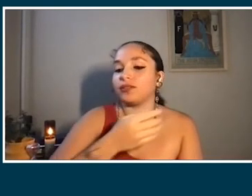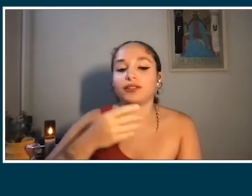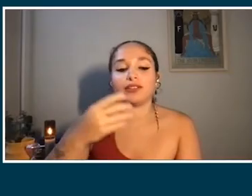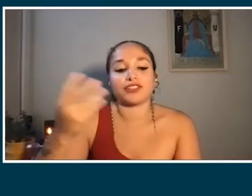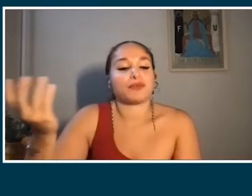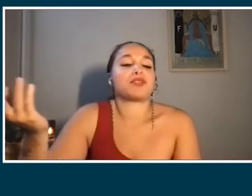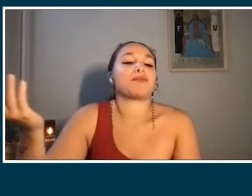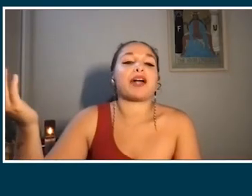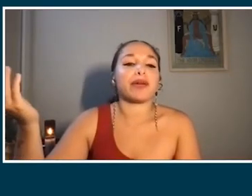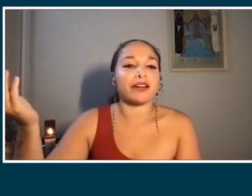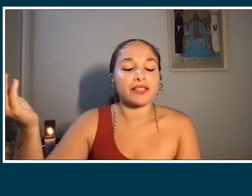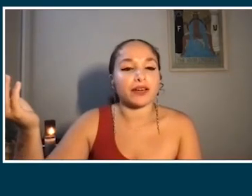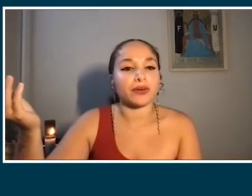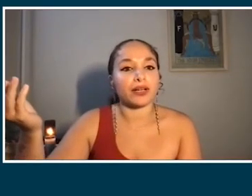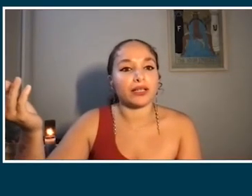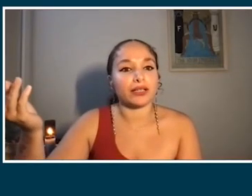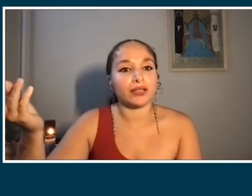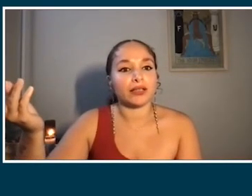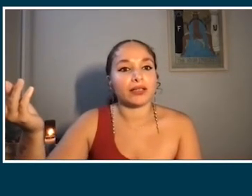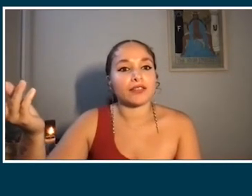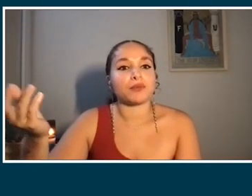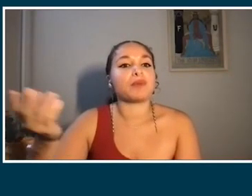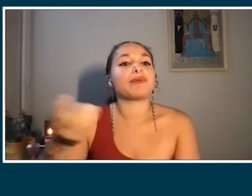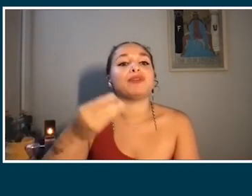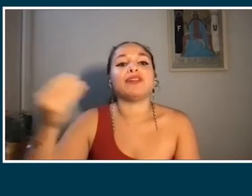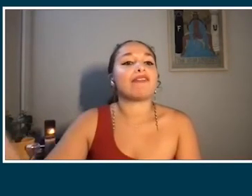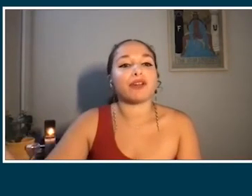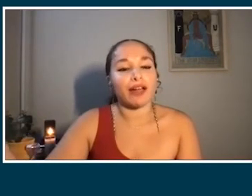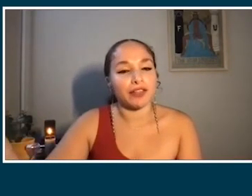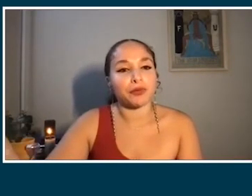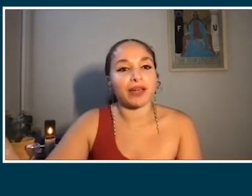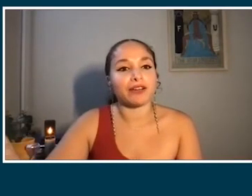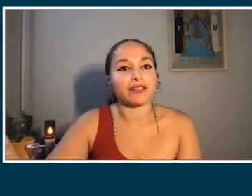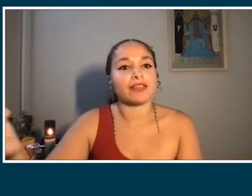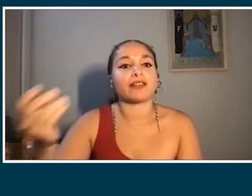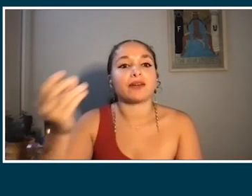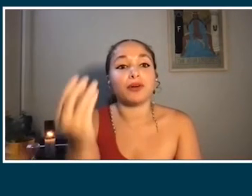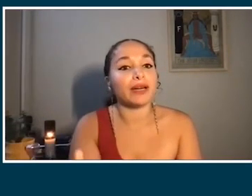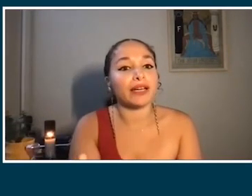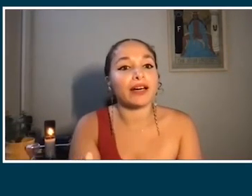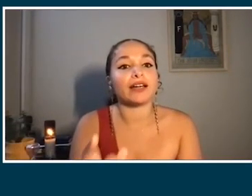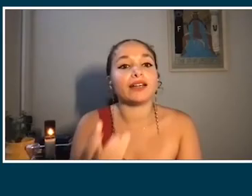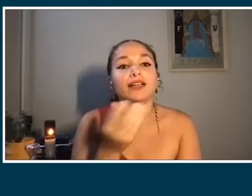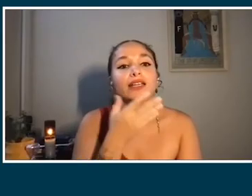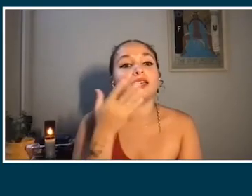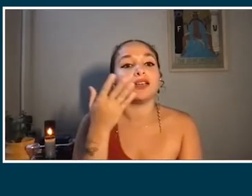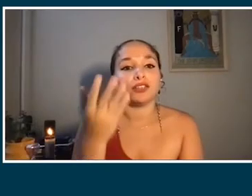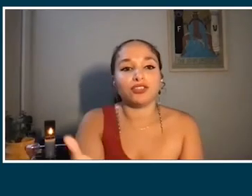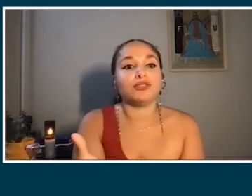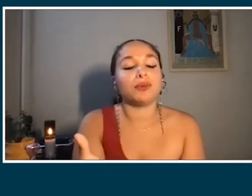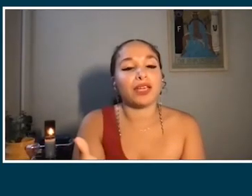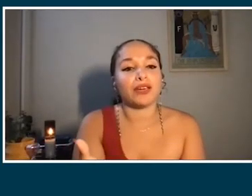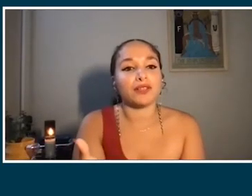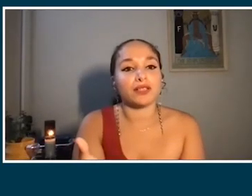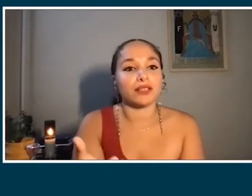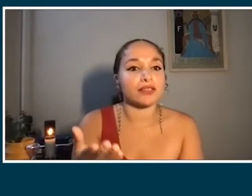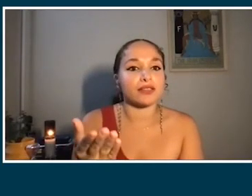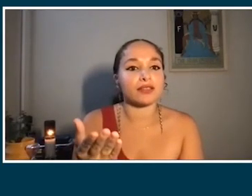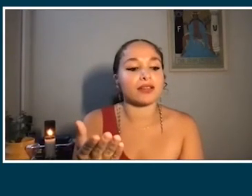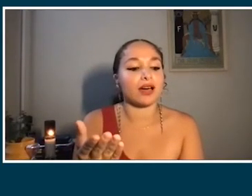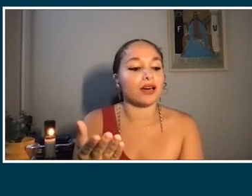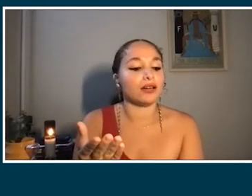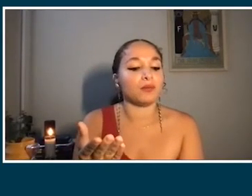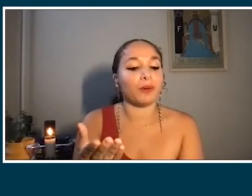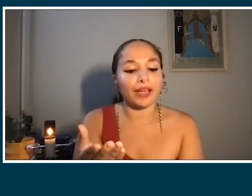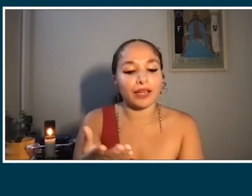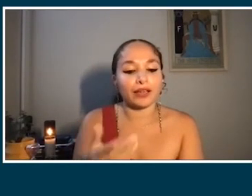like to understand cancel culture is to think about, there's so much bad parenting going on. So many people never had their parents say to them, oh my God,